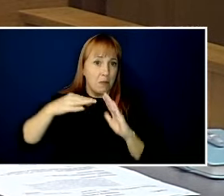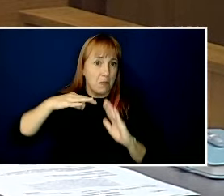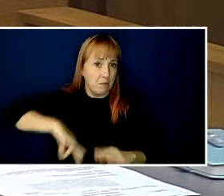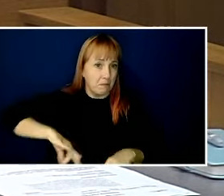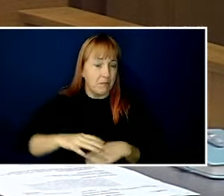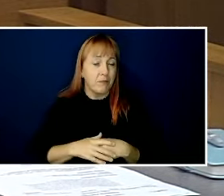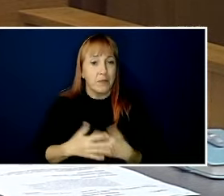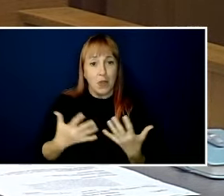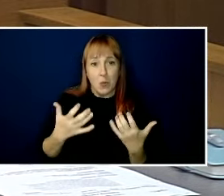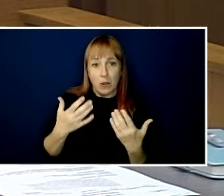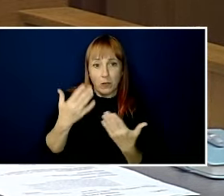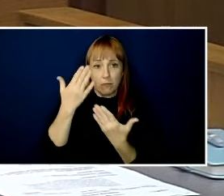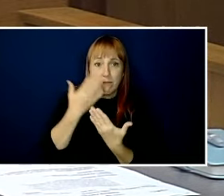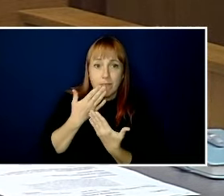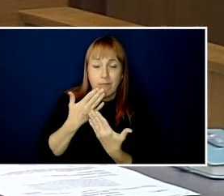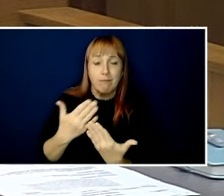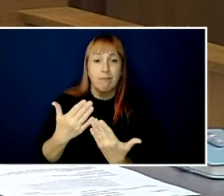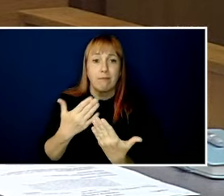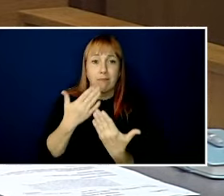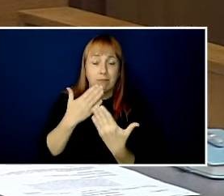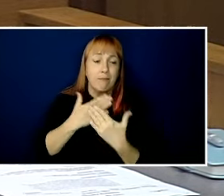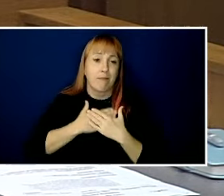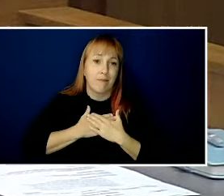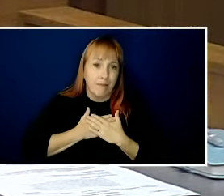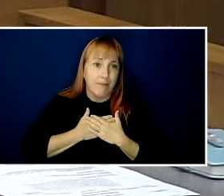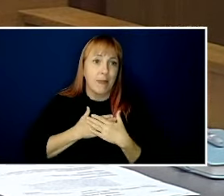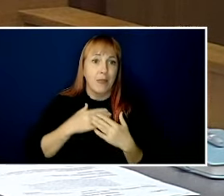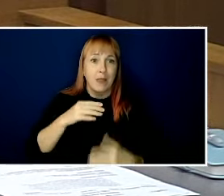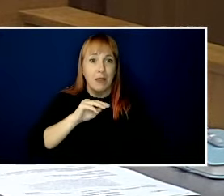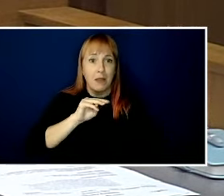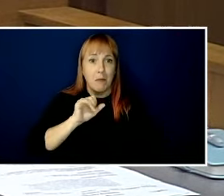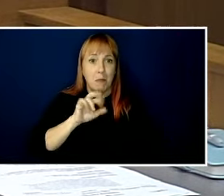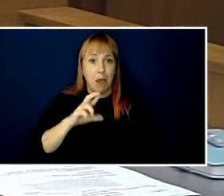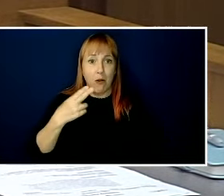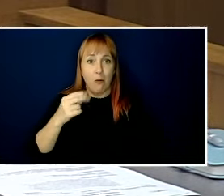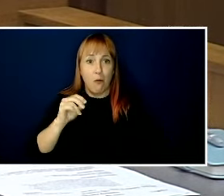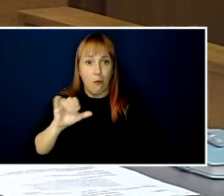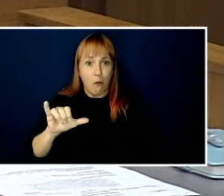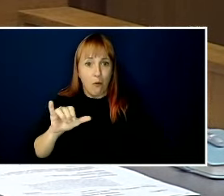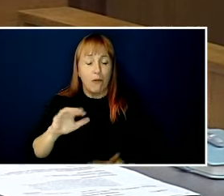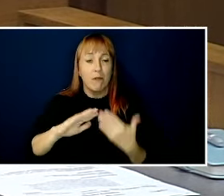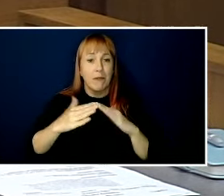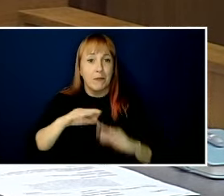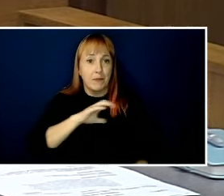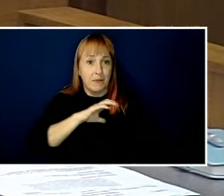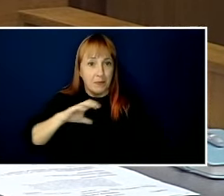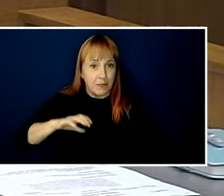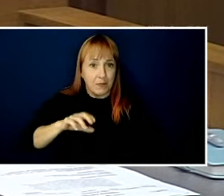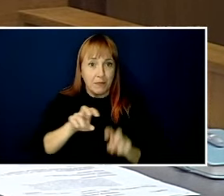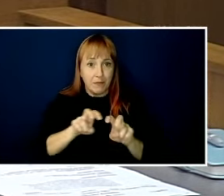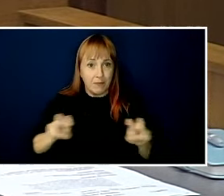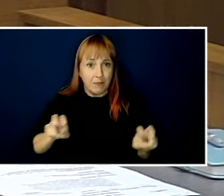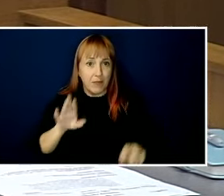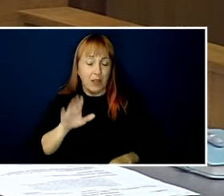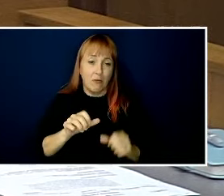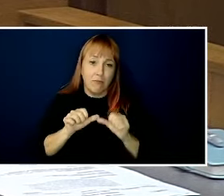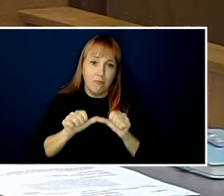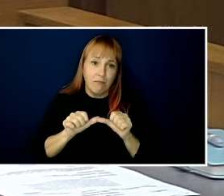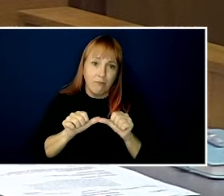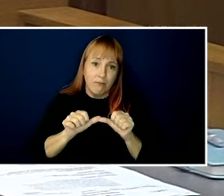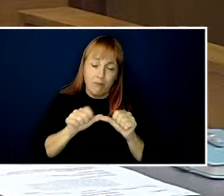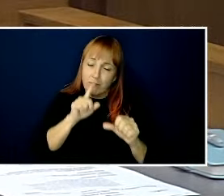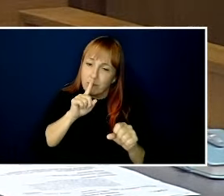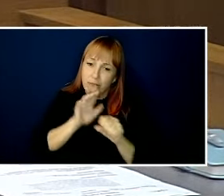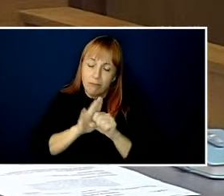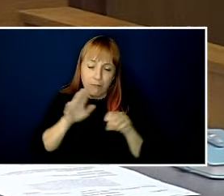express our profound gratitude to Mayor Hoy and the City Council for their steadfast determination